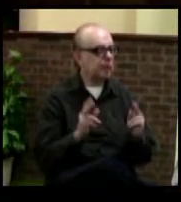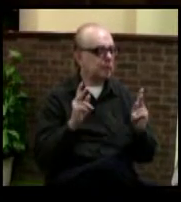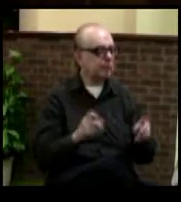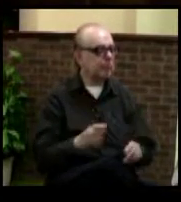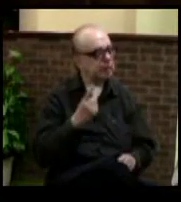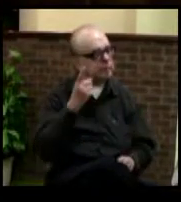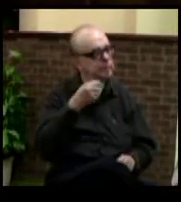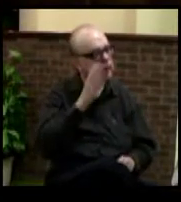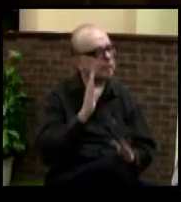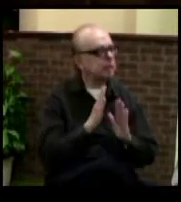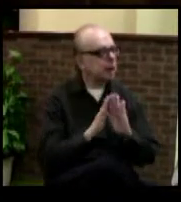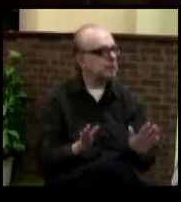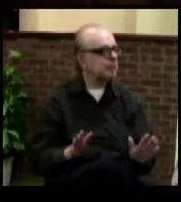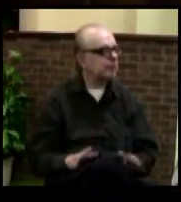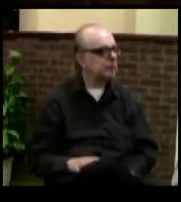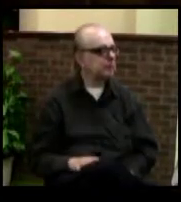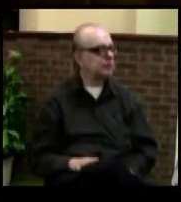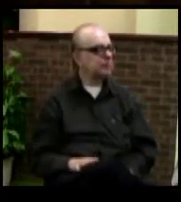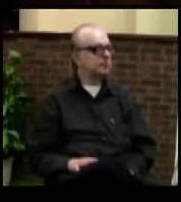understands.